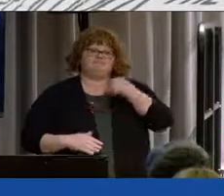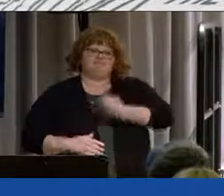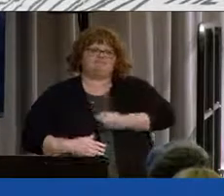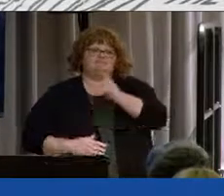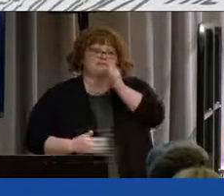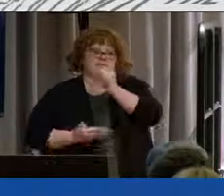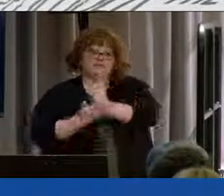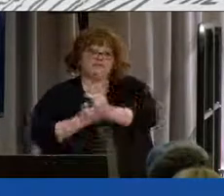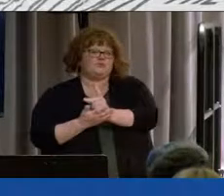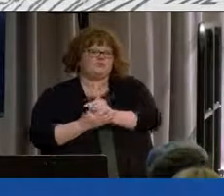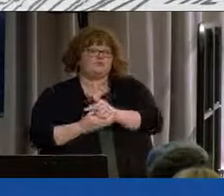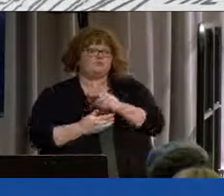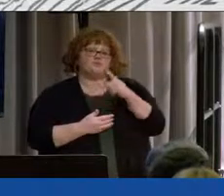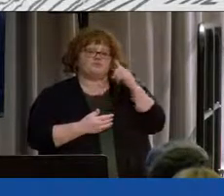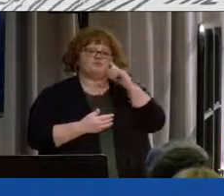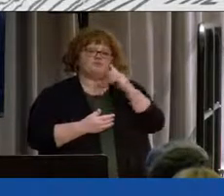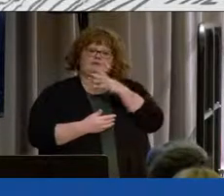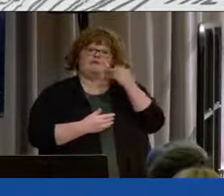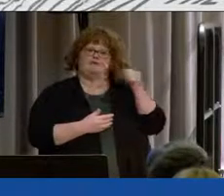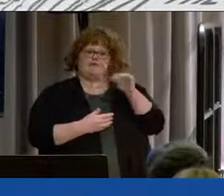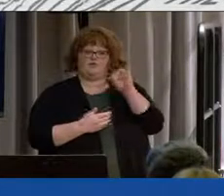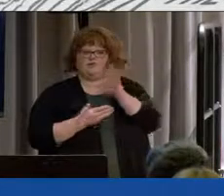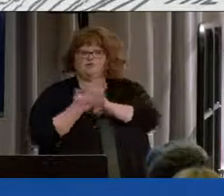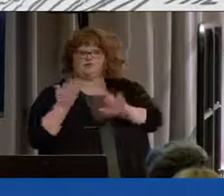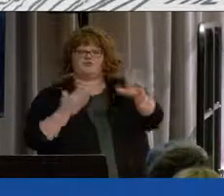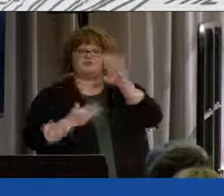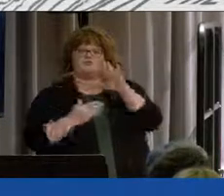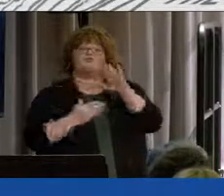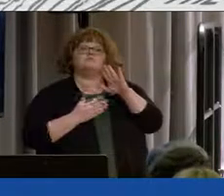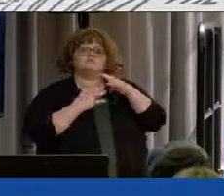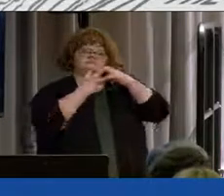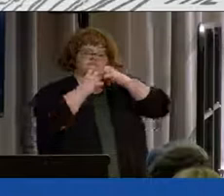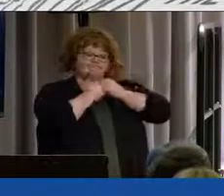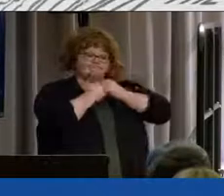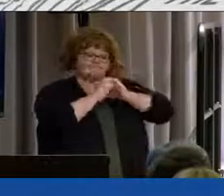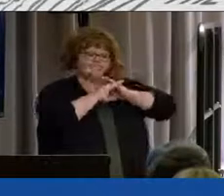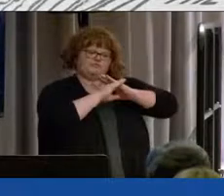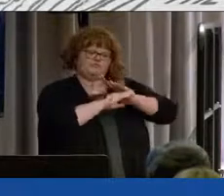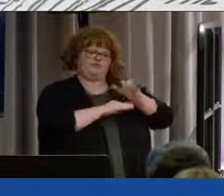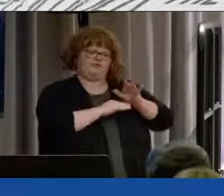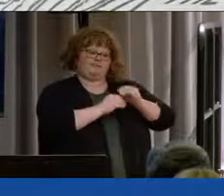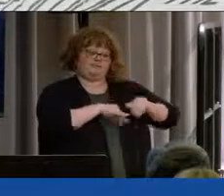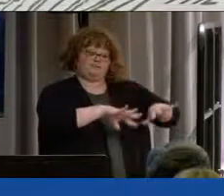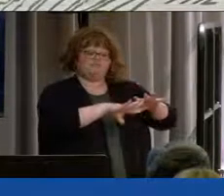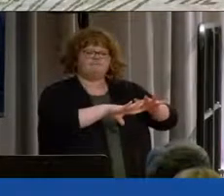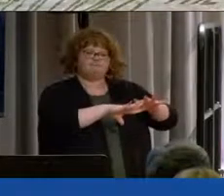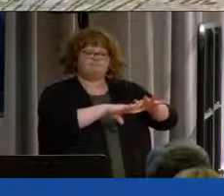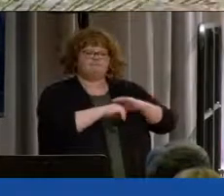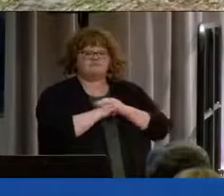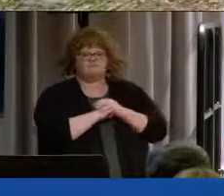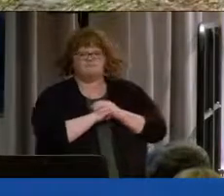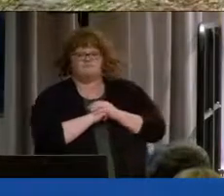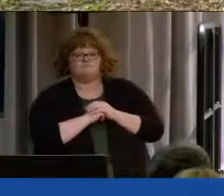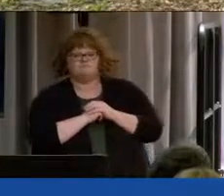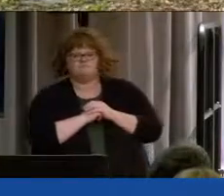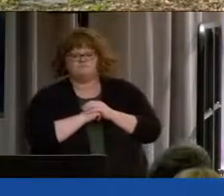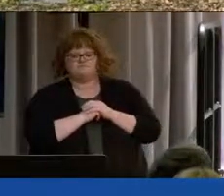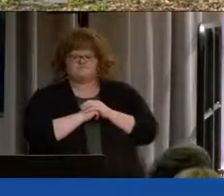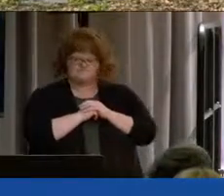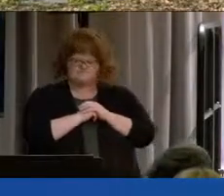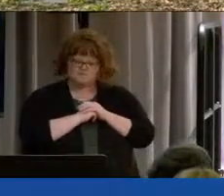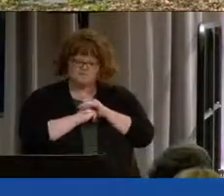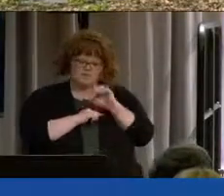not protect and hold the ground sacred where the shootings occurred. And so when you